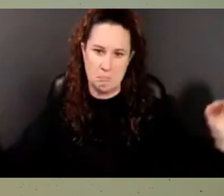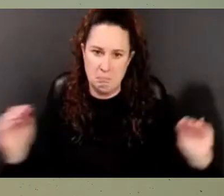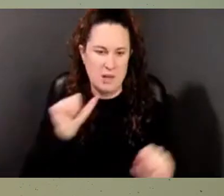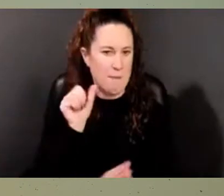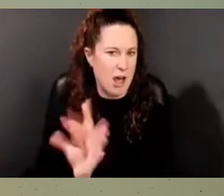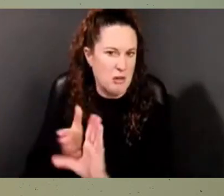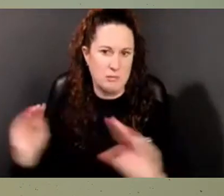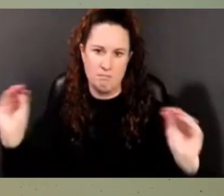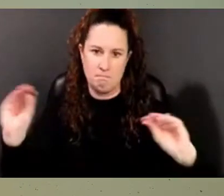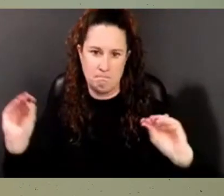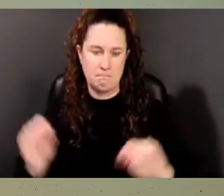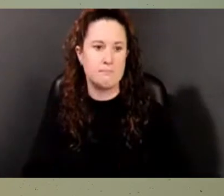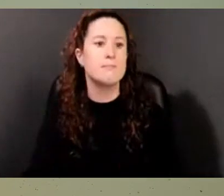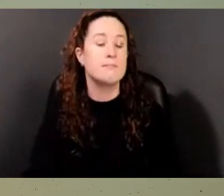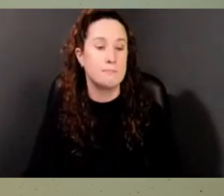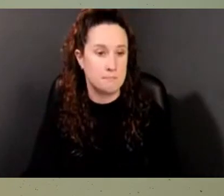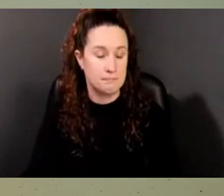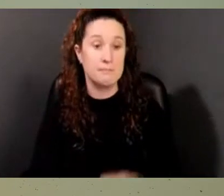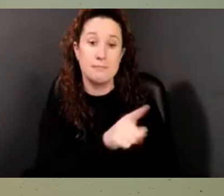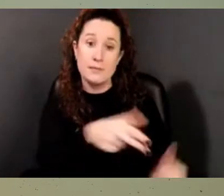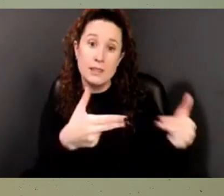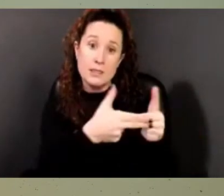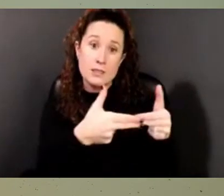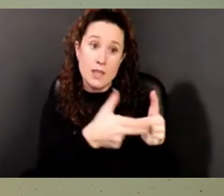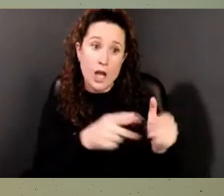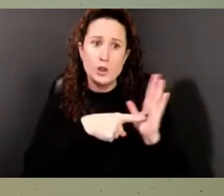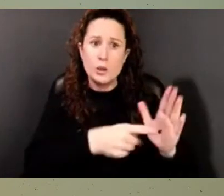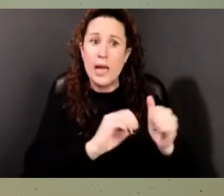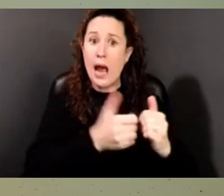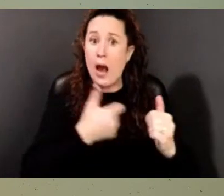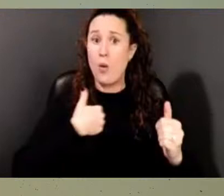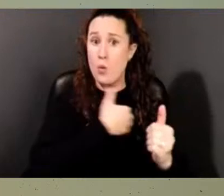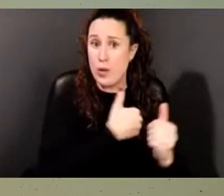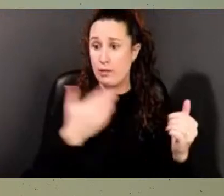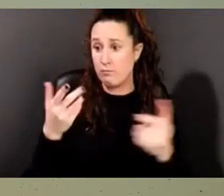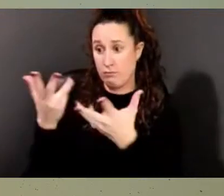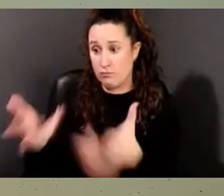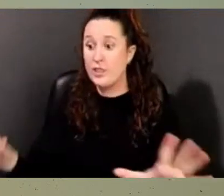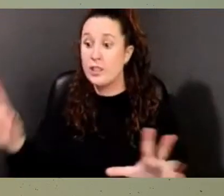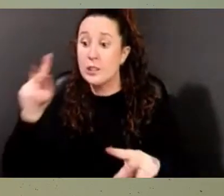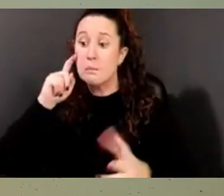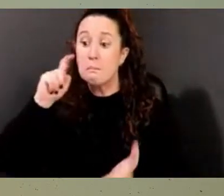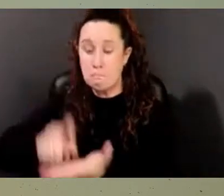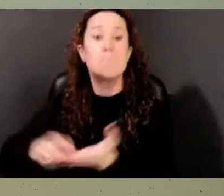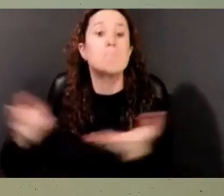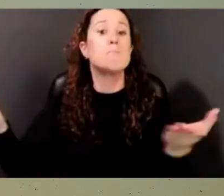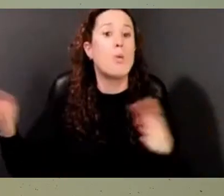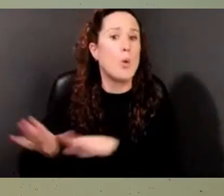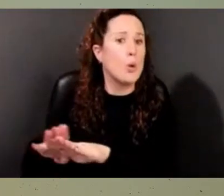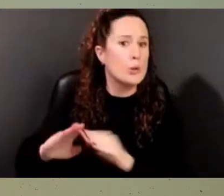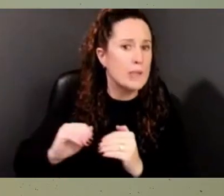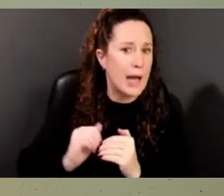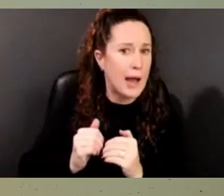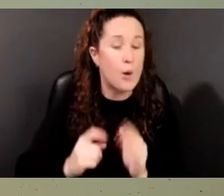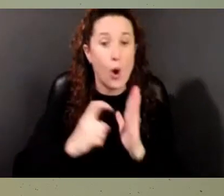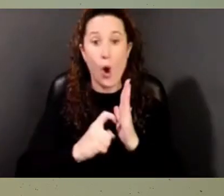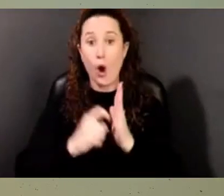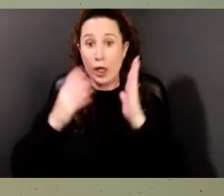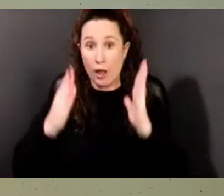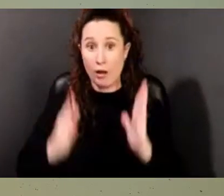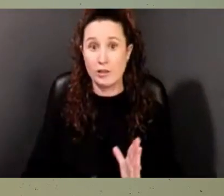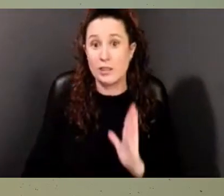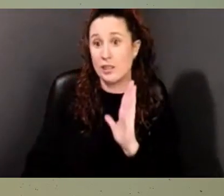This slide shows the process of closing the burial ground. The archaeologists identified each